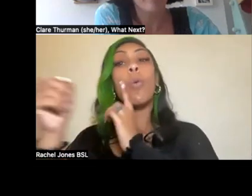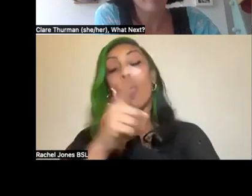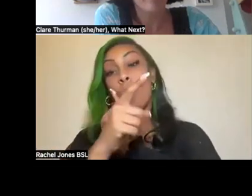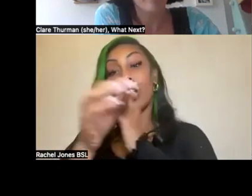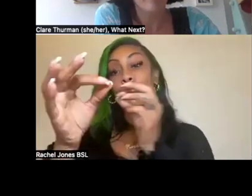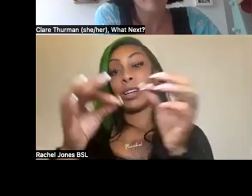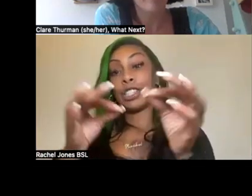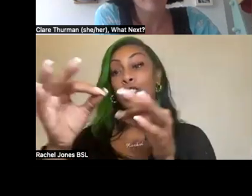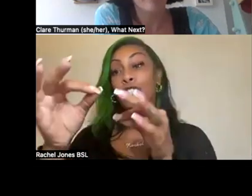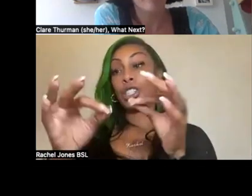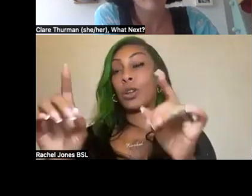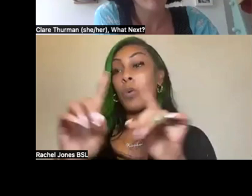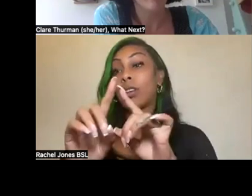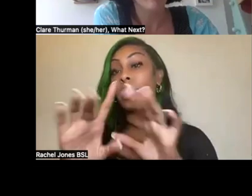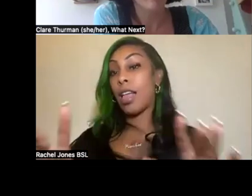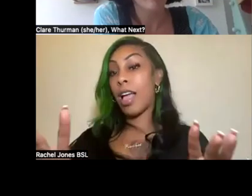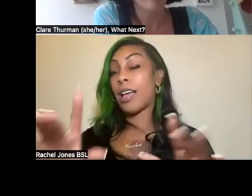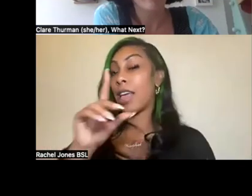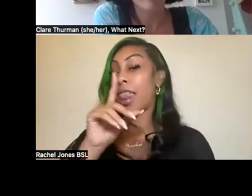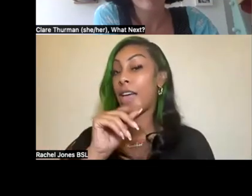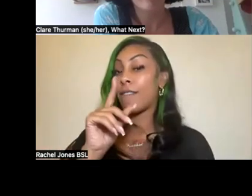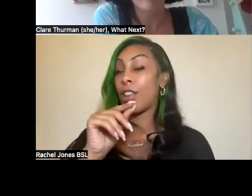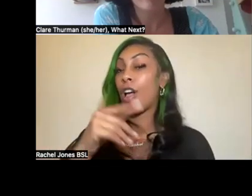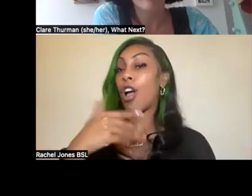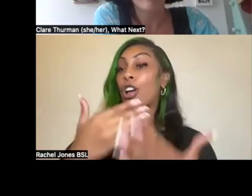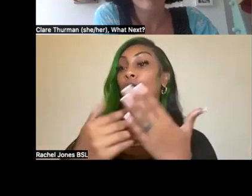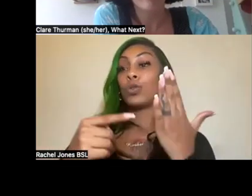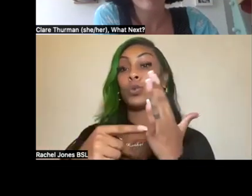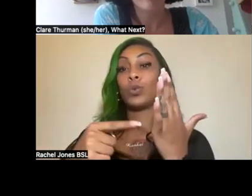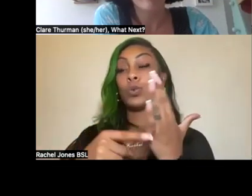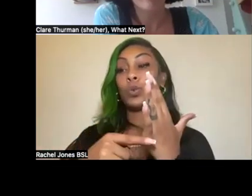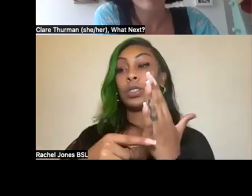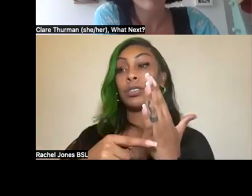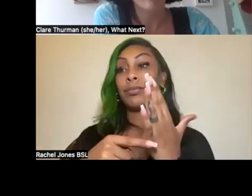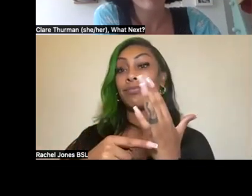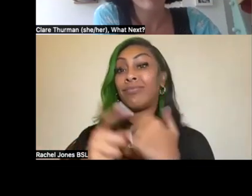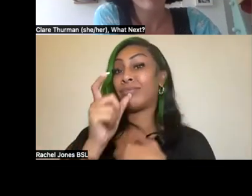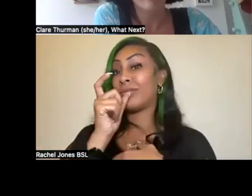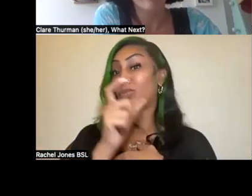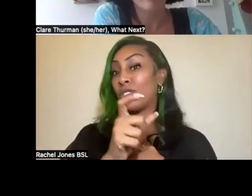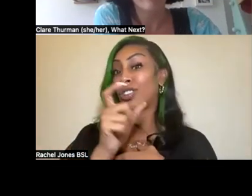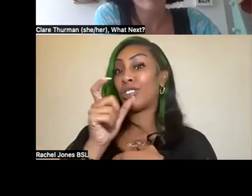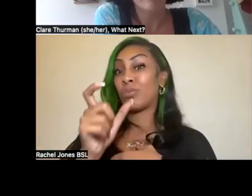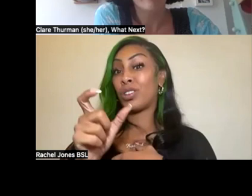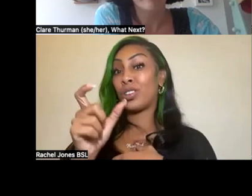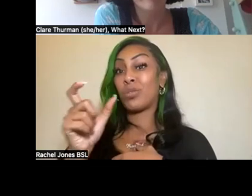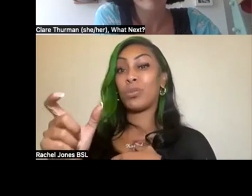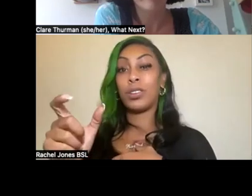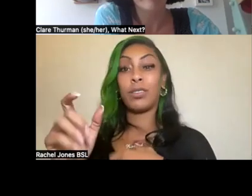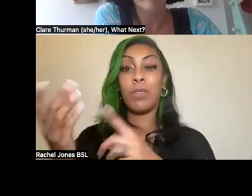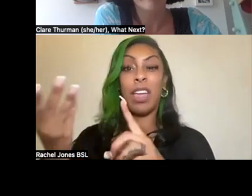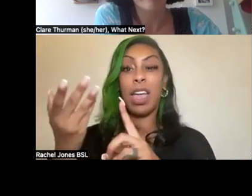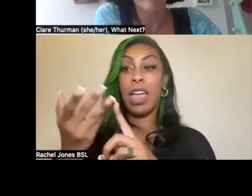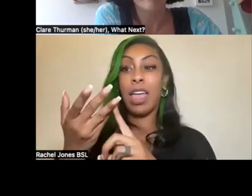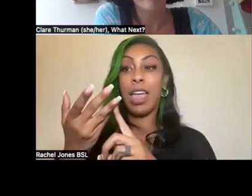they look like at 11 o'clock on a Tuesday, because they're still just very big words with big aims that aren't being, I think, activated was the